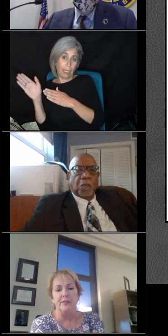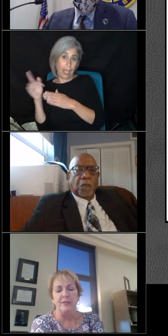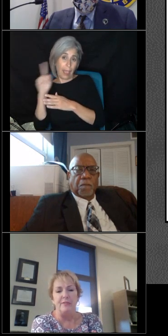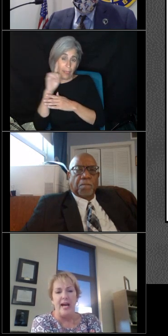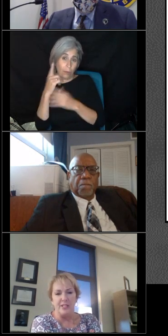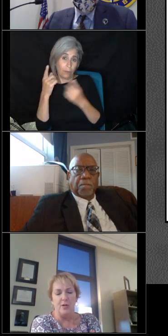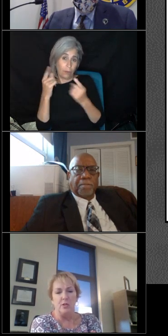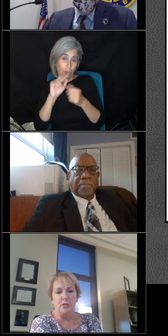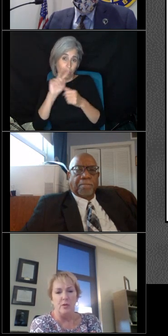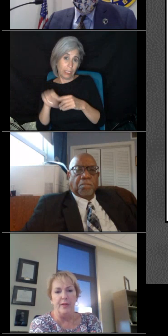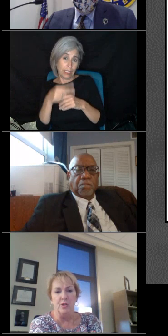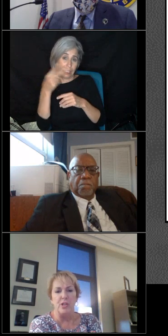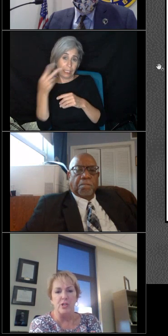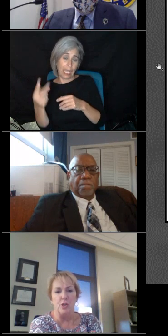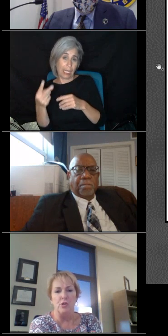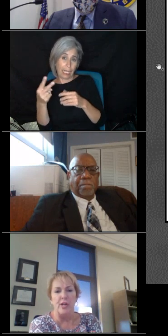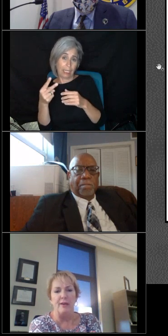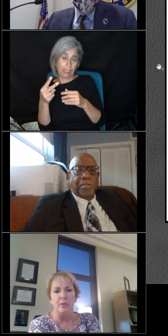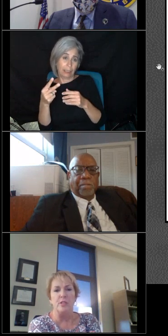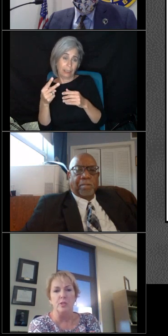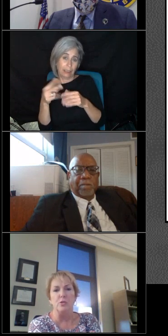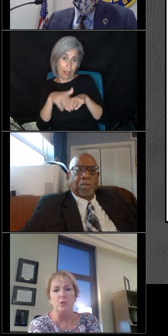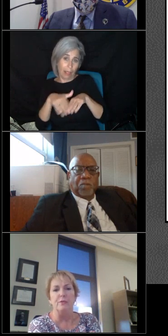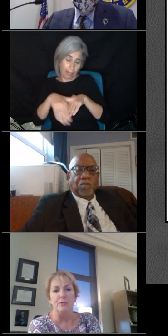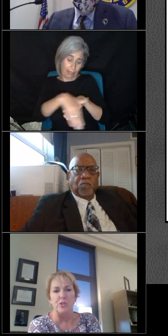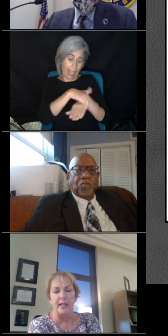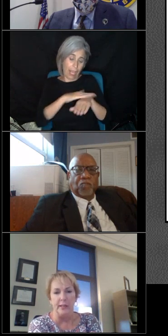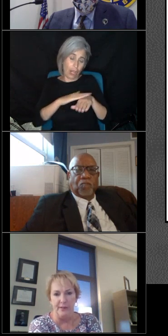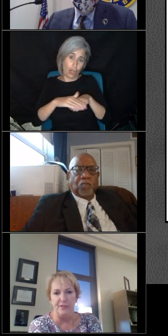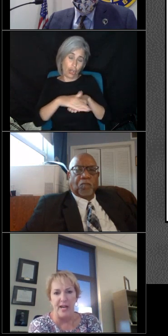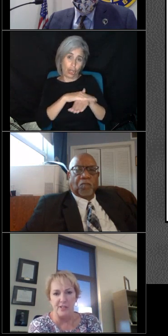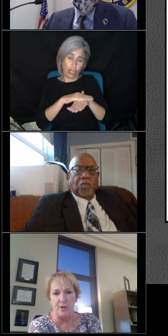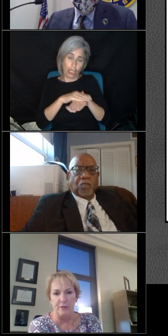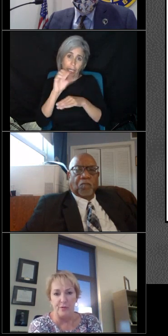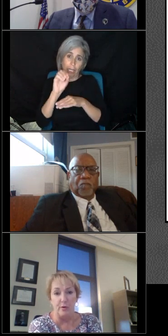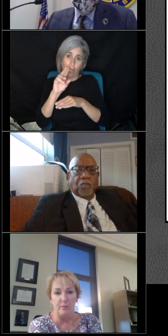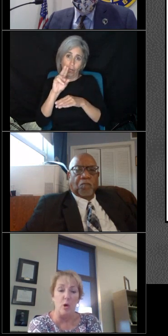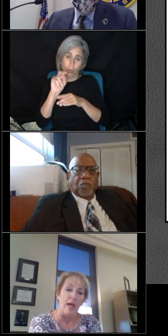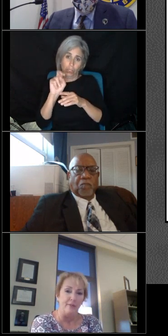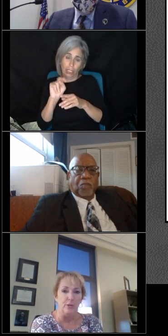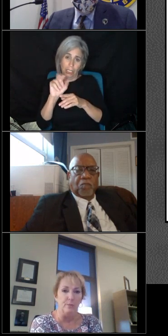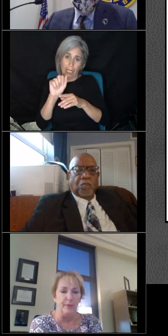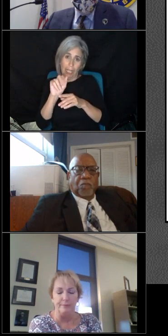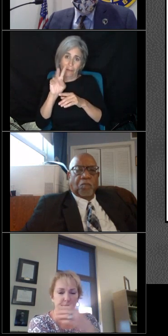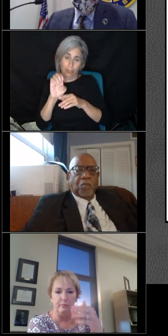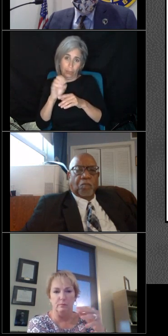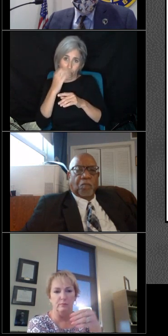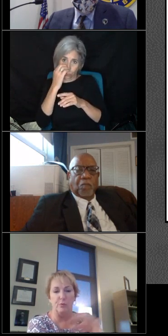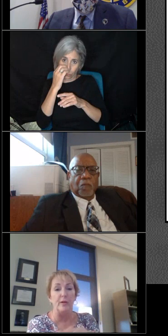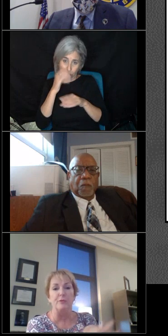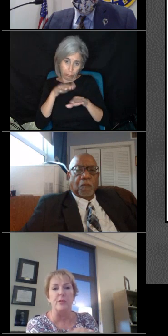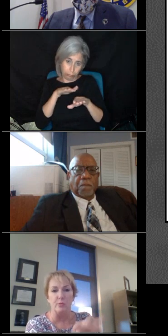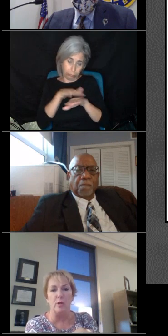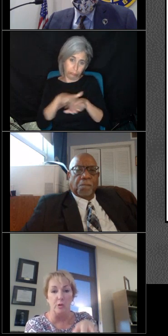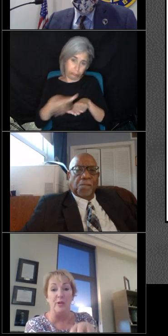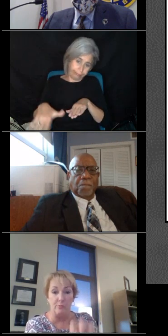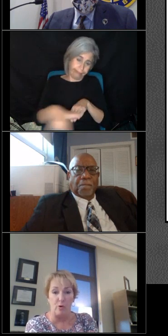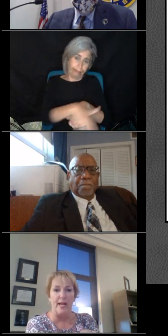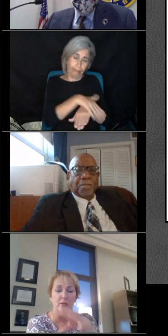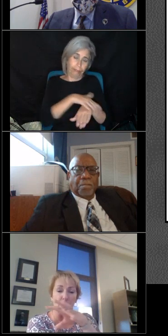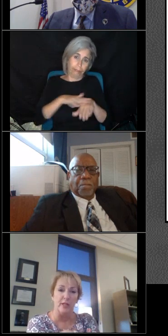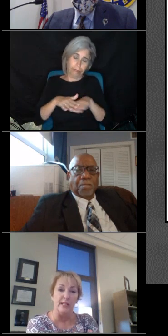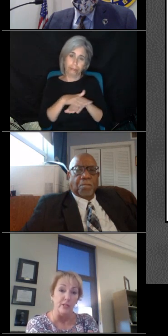to do a second lift of asphalt on the intersection. Ocean Avenue is still due a full second lift of asphalt for the whole avenue, but for whatever reason,